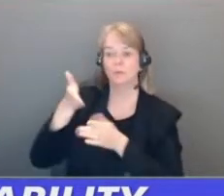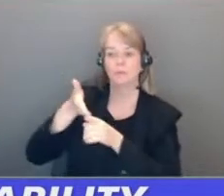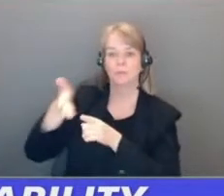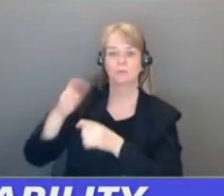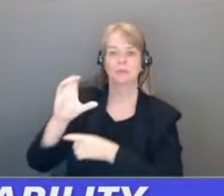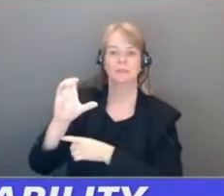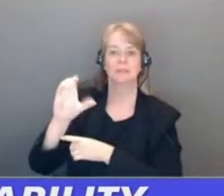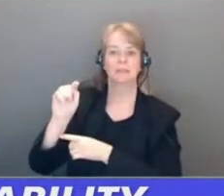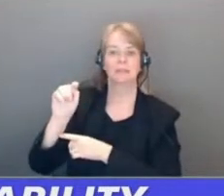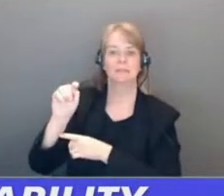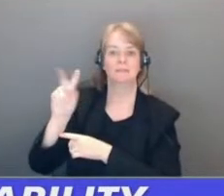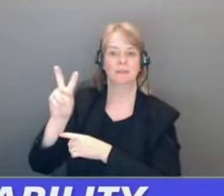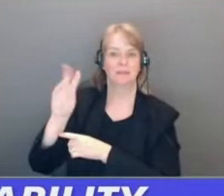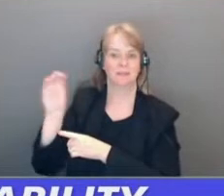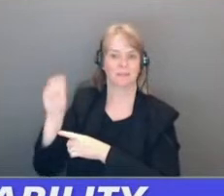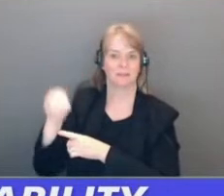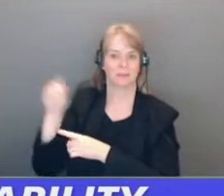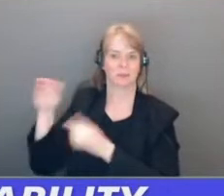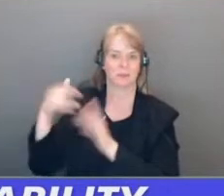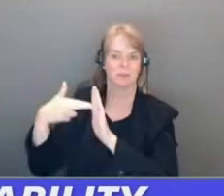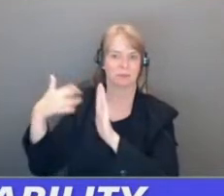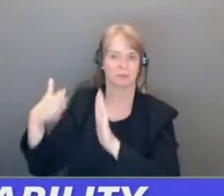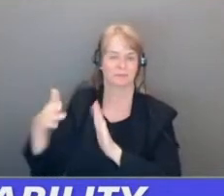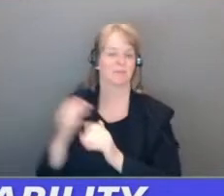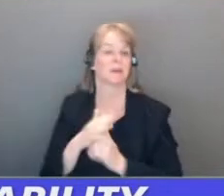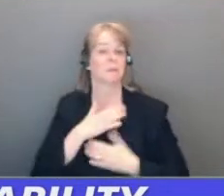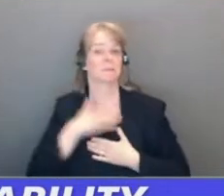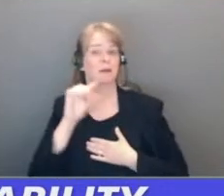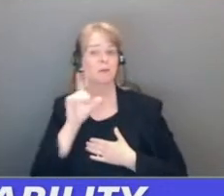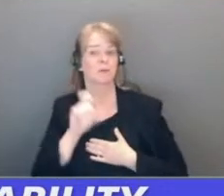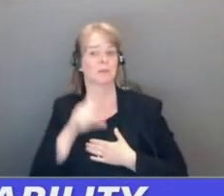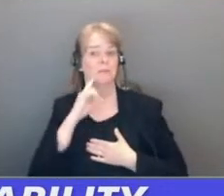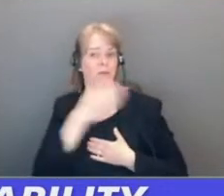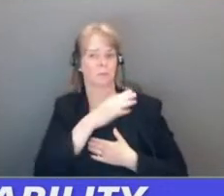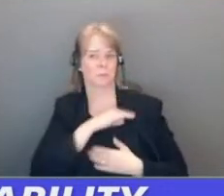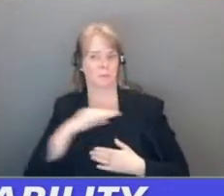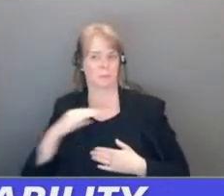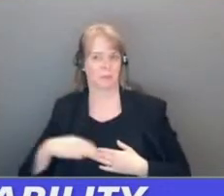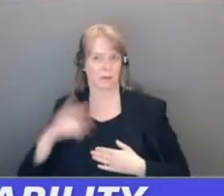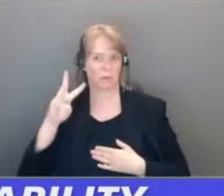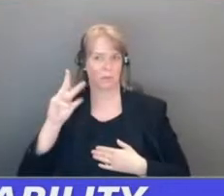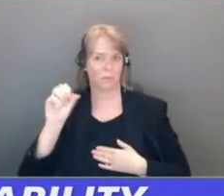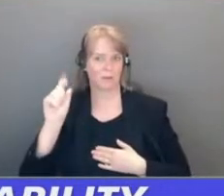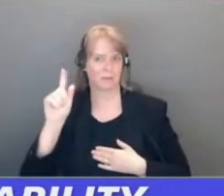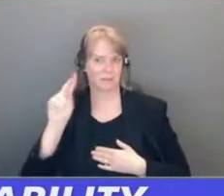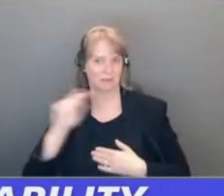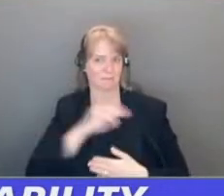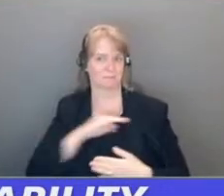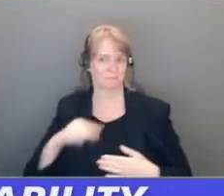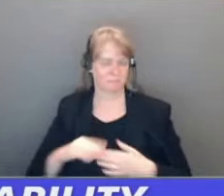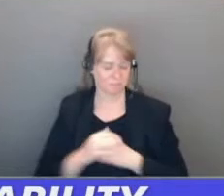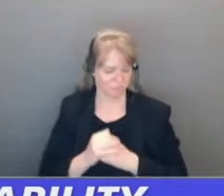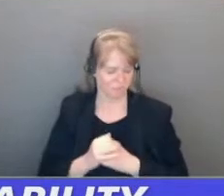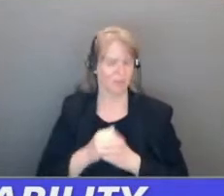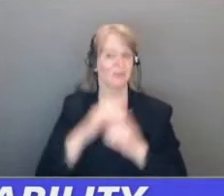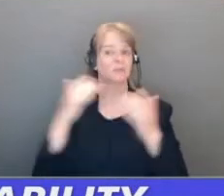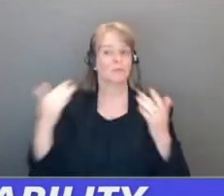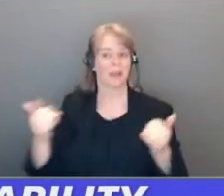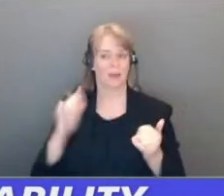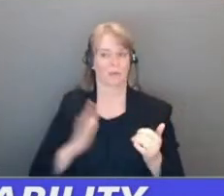This question is for Mayor Watson. So with the official plan now getting in place, with the ongoing inquiry into the